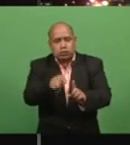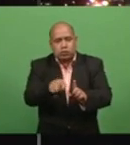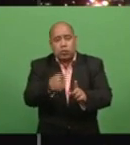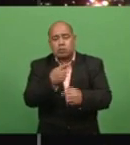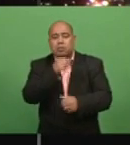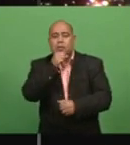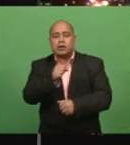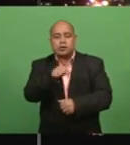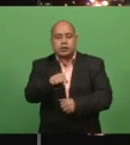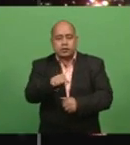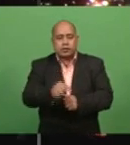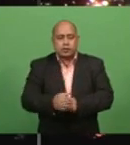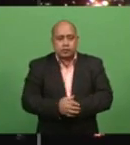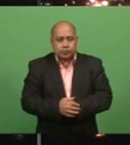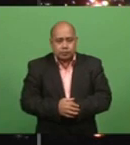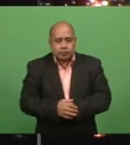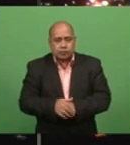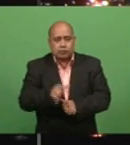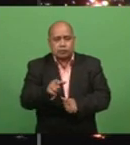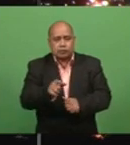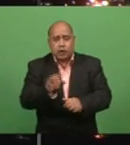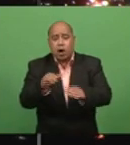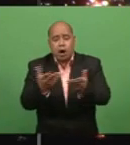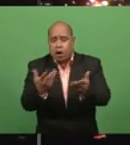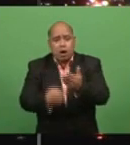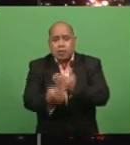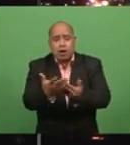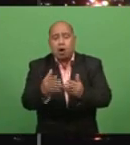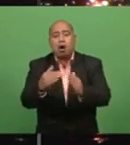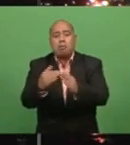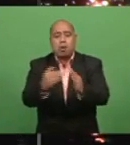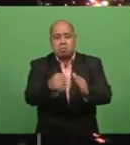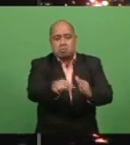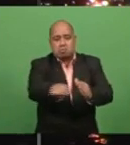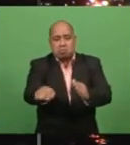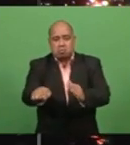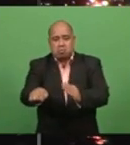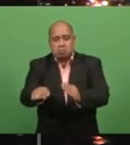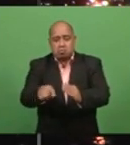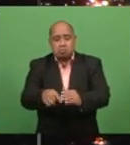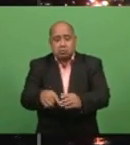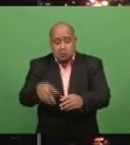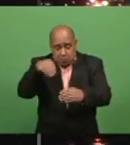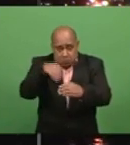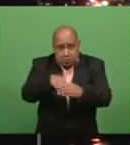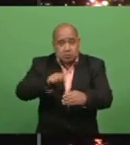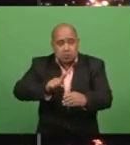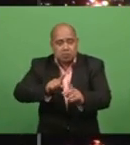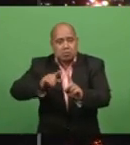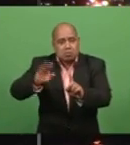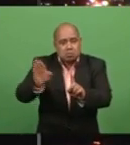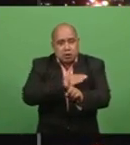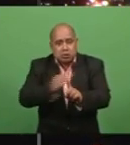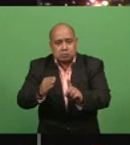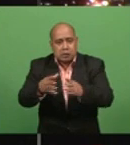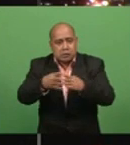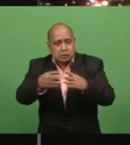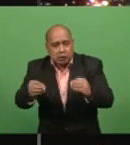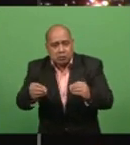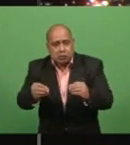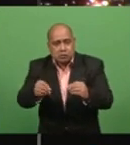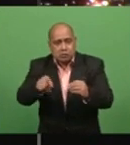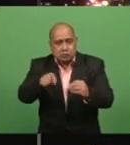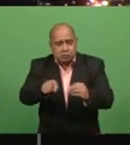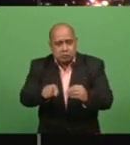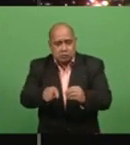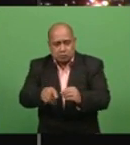took place in domestic settings. The offences included assault and sexual offences, but the alarm bells are ringing with children not